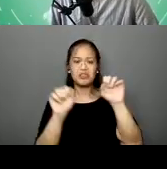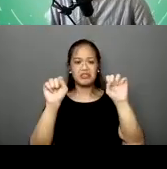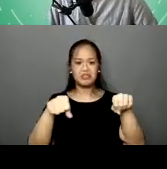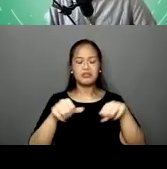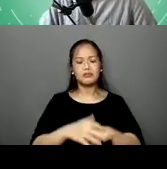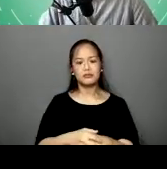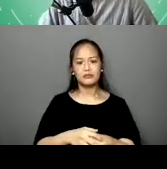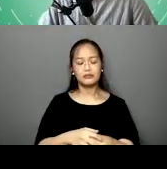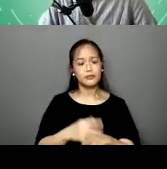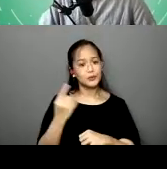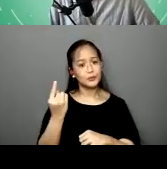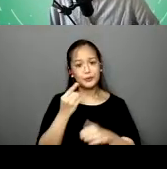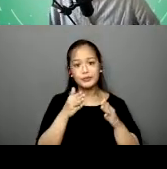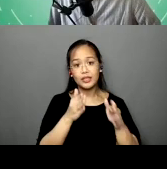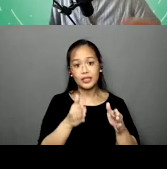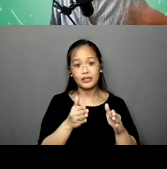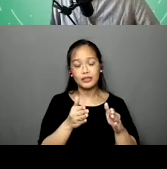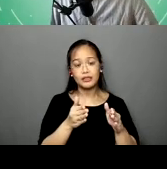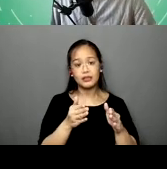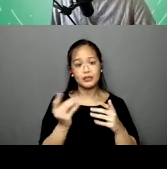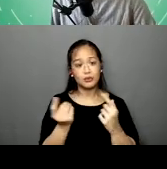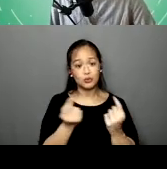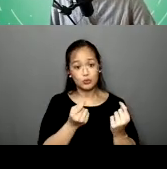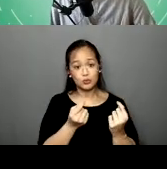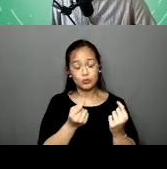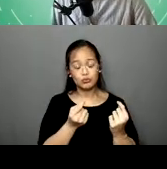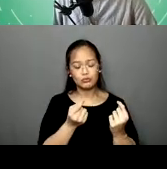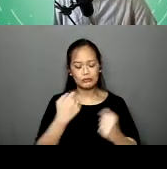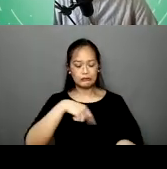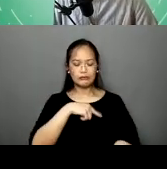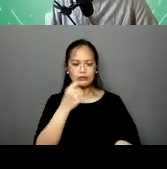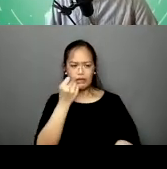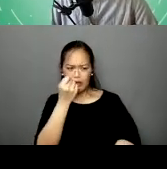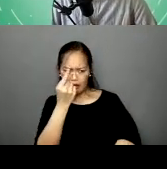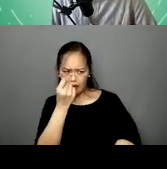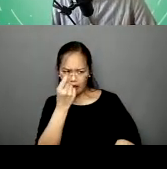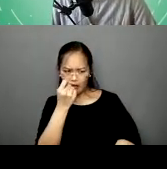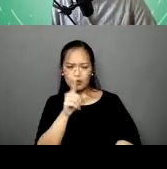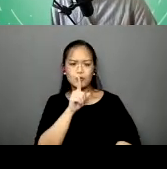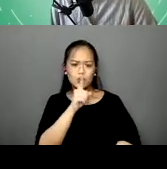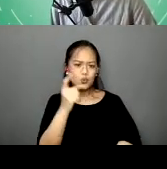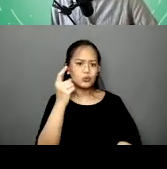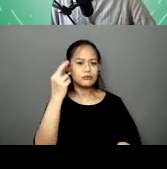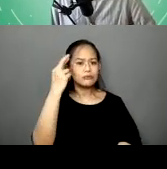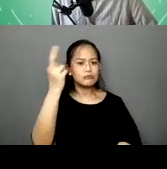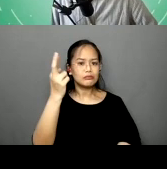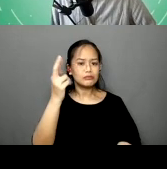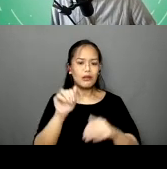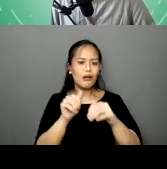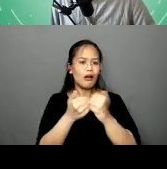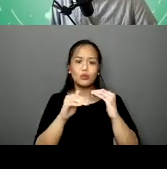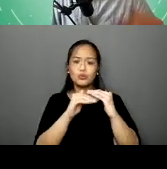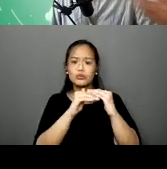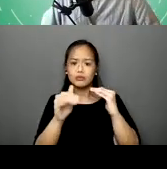the only way that we've actually been able to understand and realize how important sustainability has been and the reason